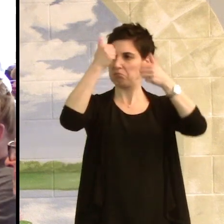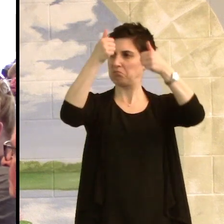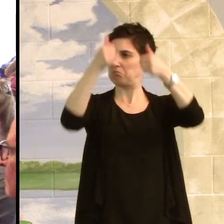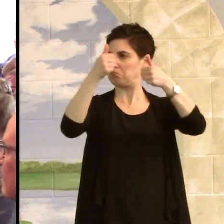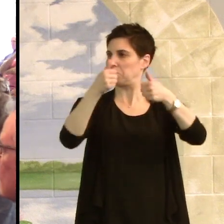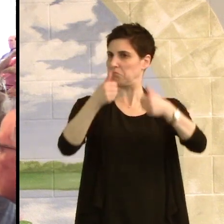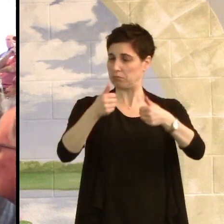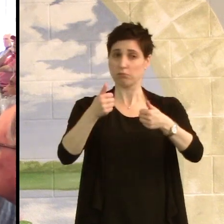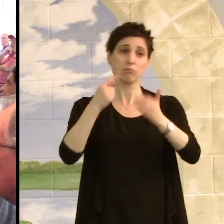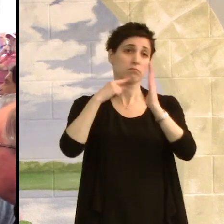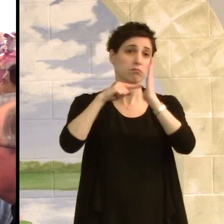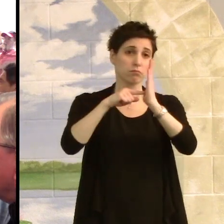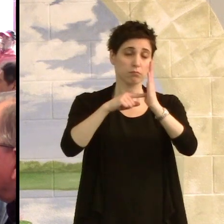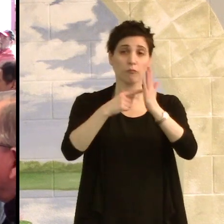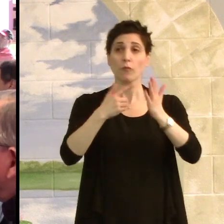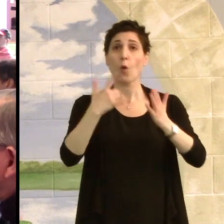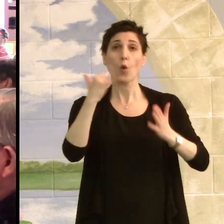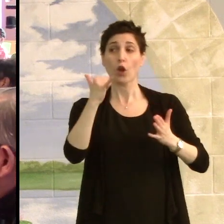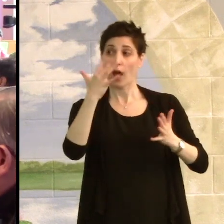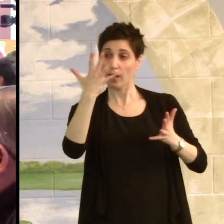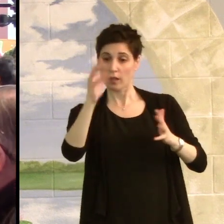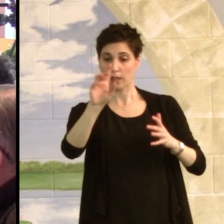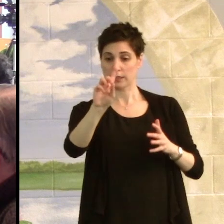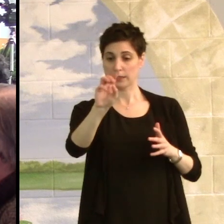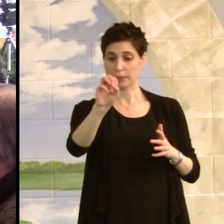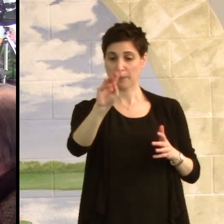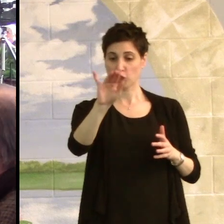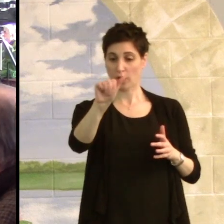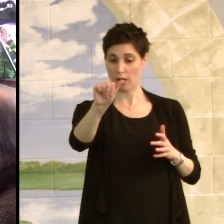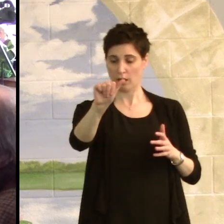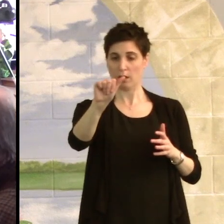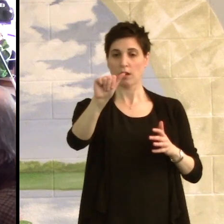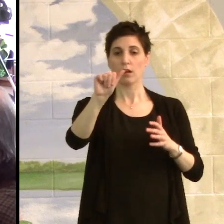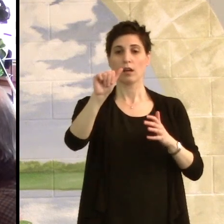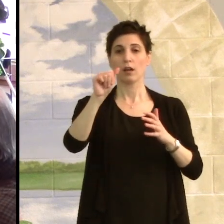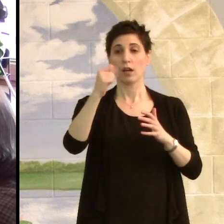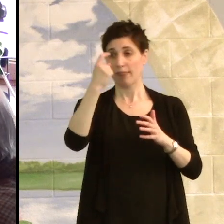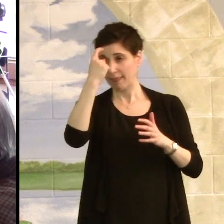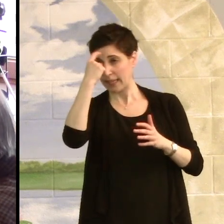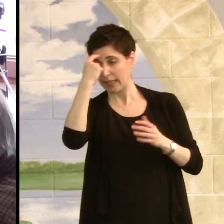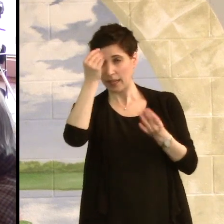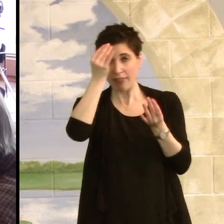It usually involves a decline in memory and thinking skills,